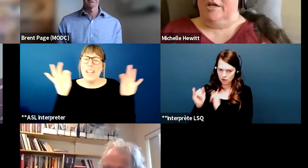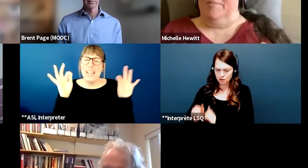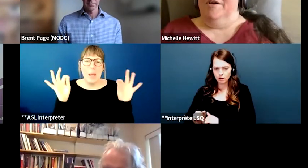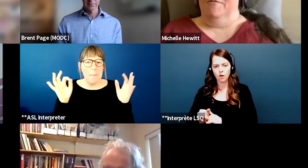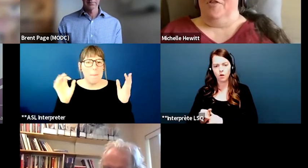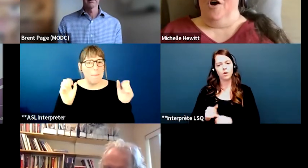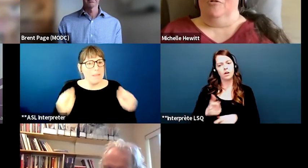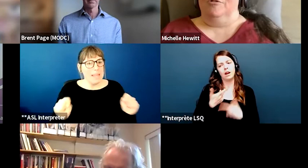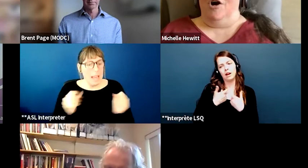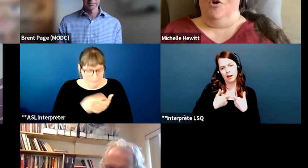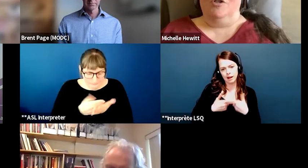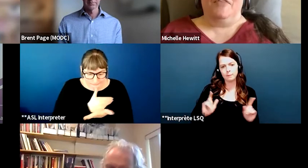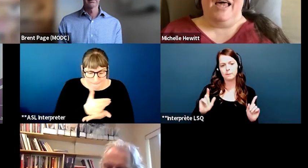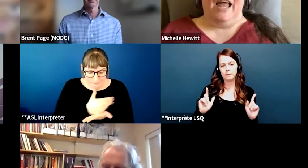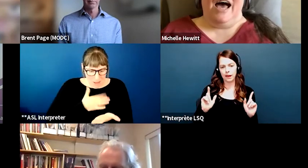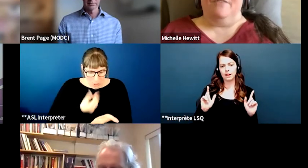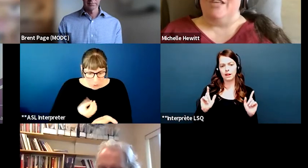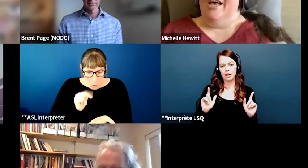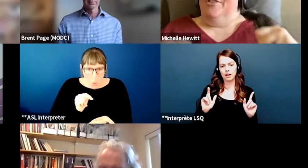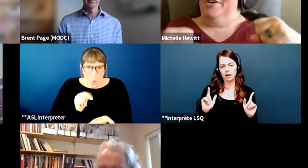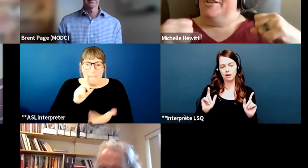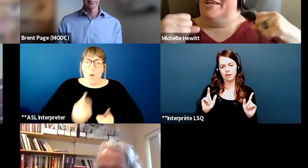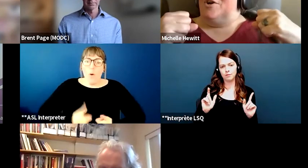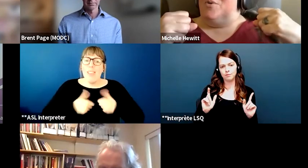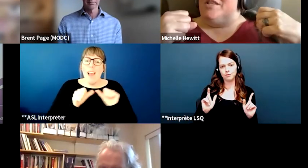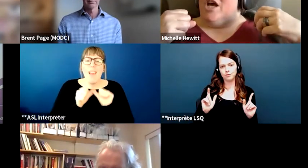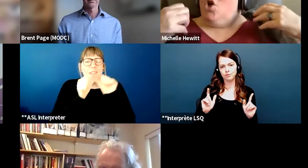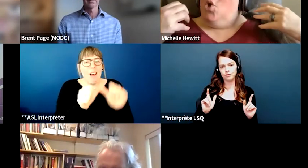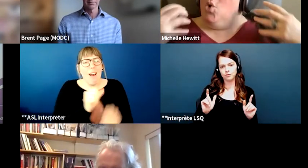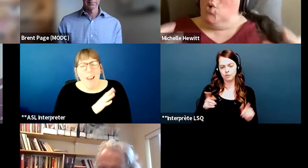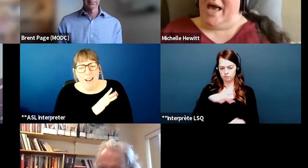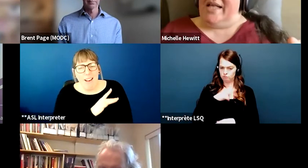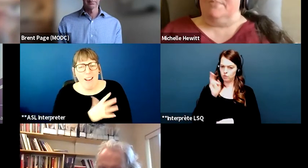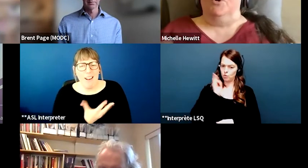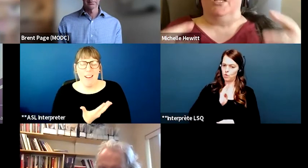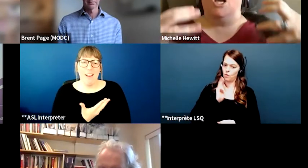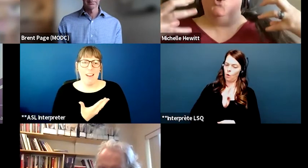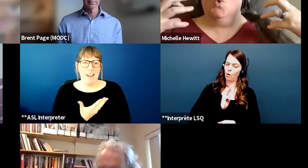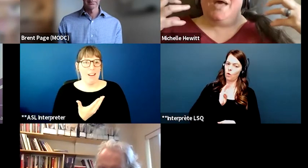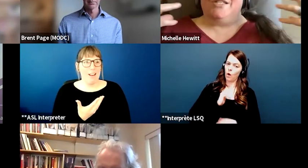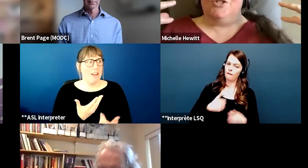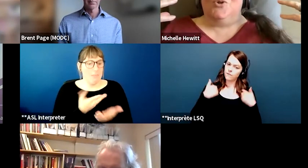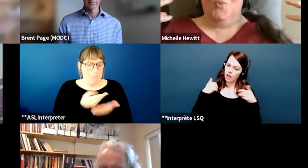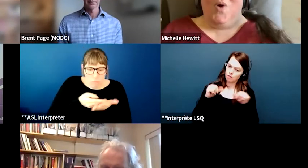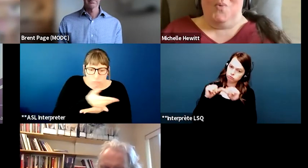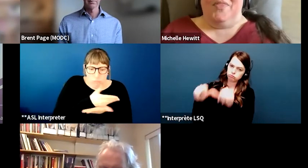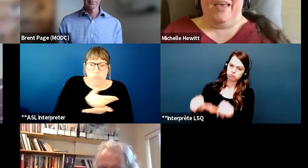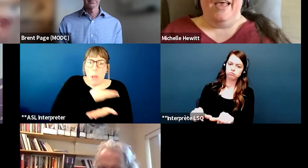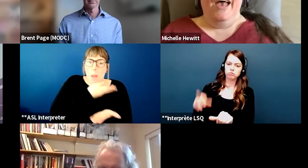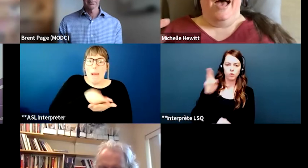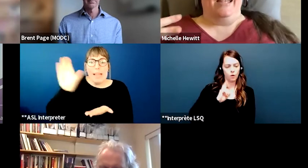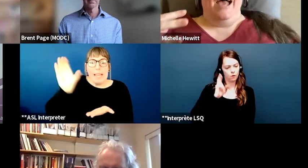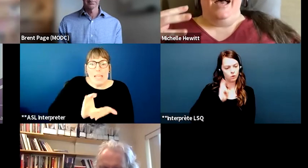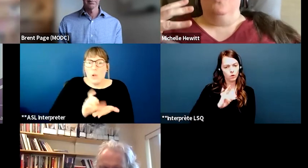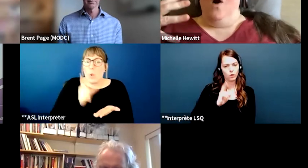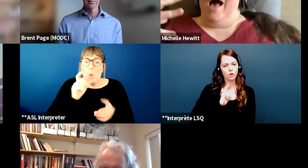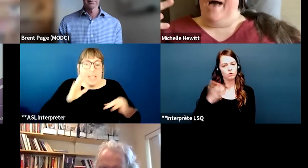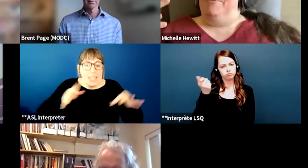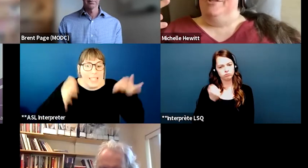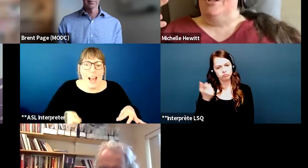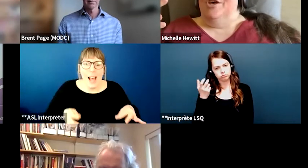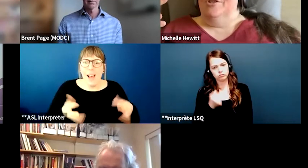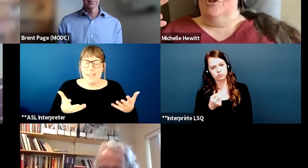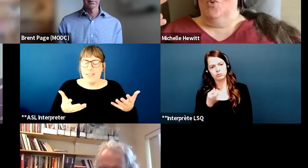own income for the whole of their lives. You know, and who gets money and who gets to do what with it, and